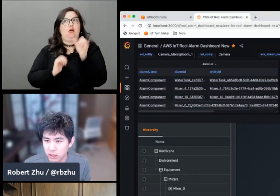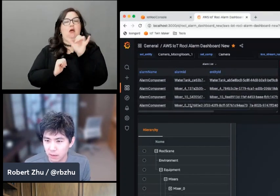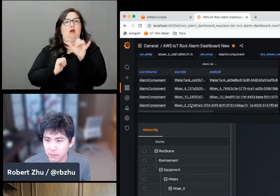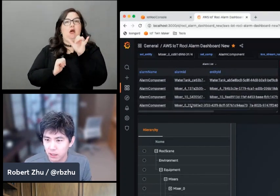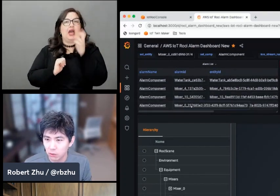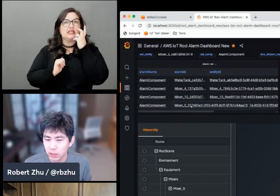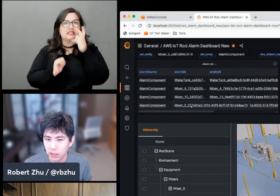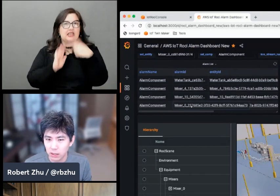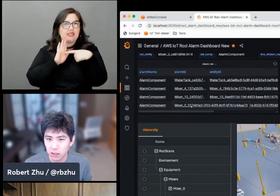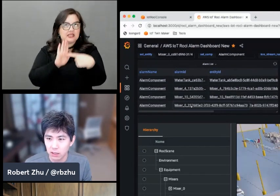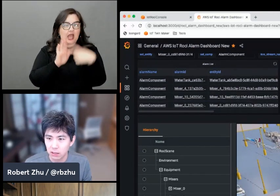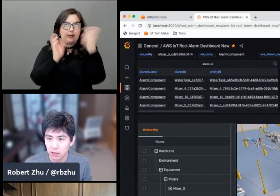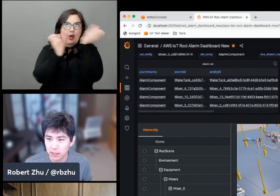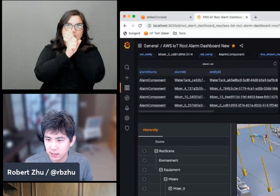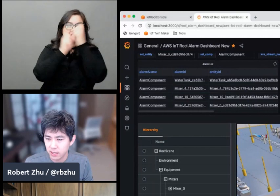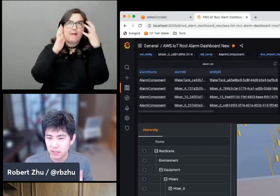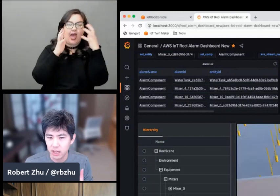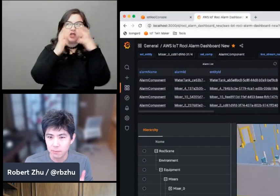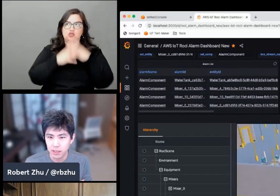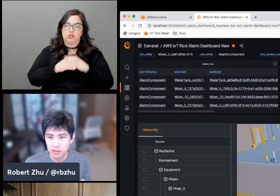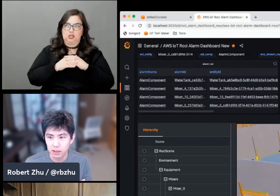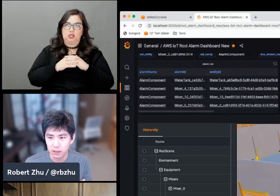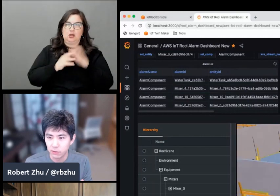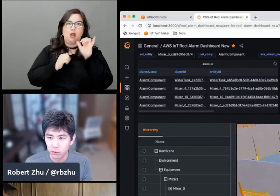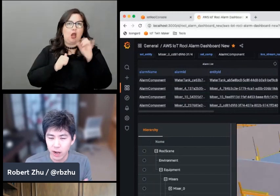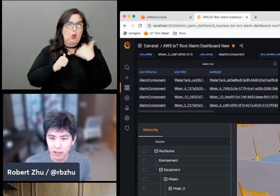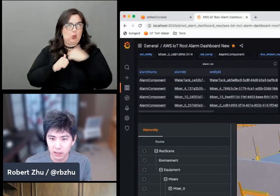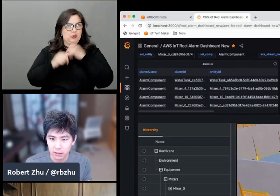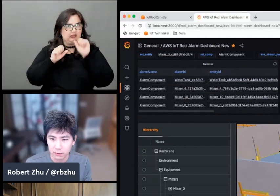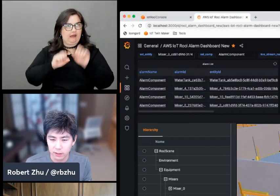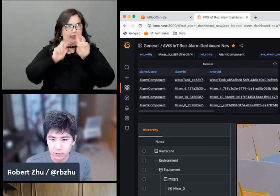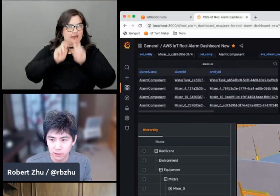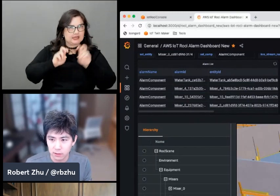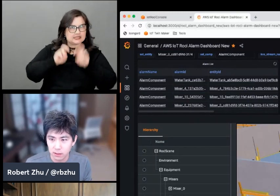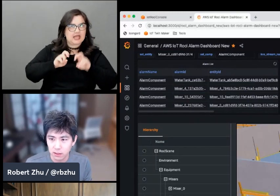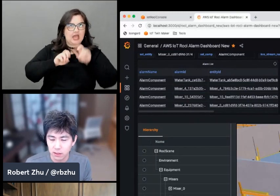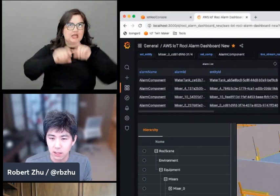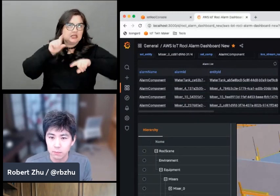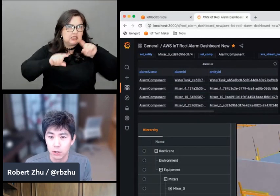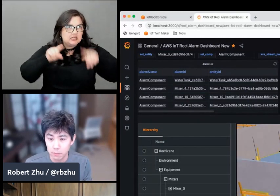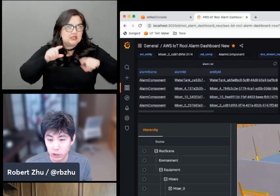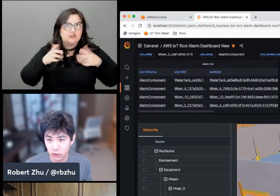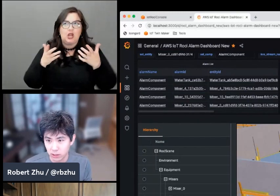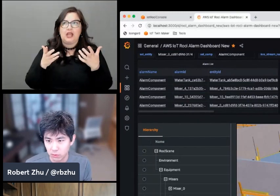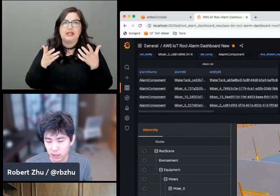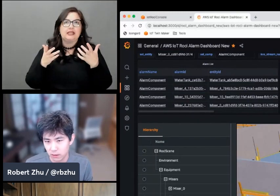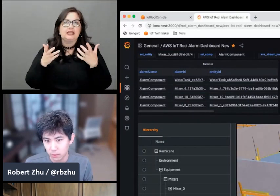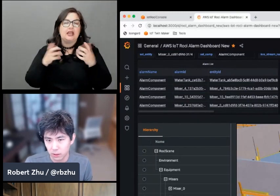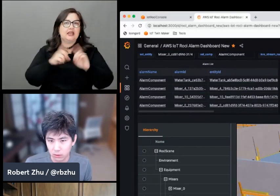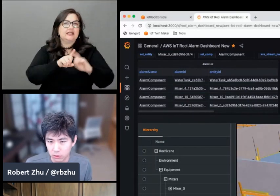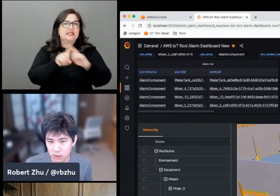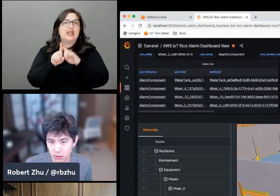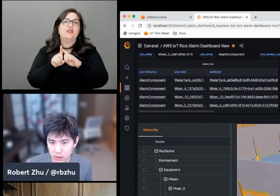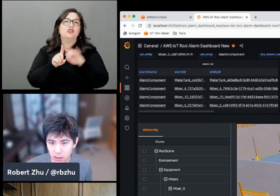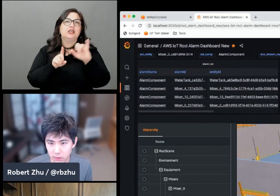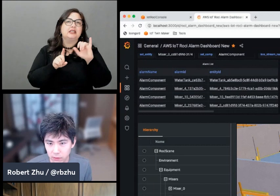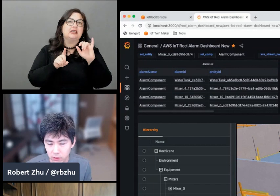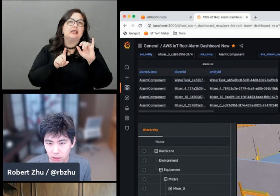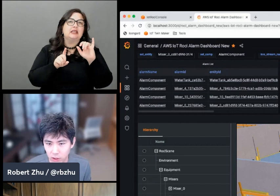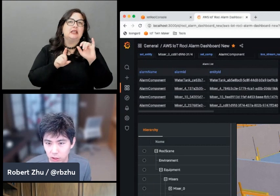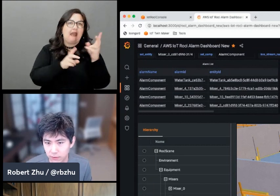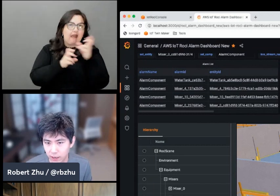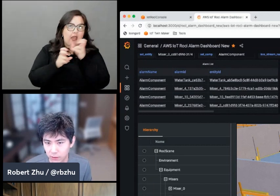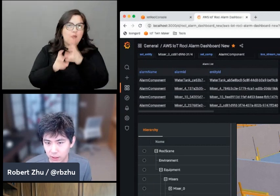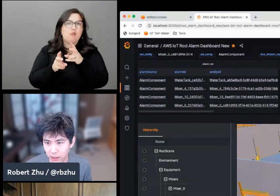I imagine that we can assess that based on a variety of different input metrics, right? I mean, using this kind